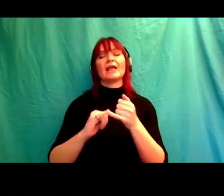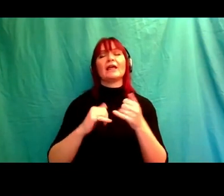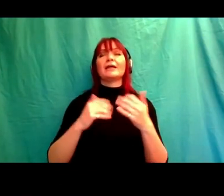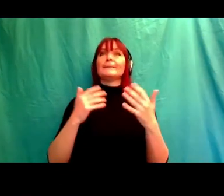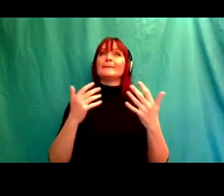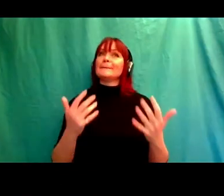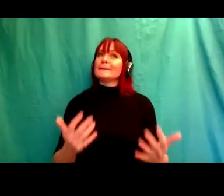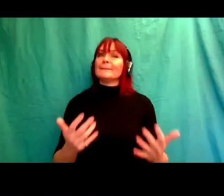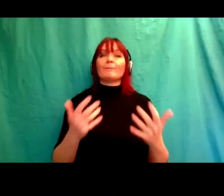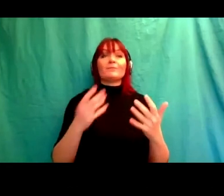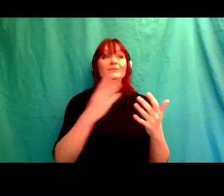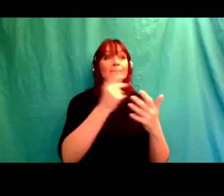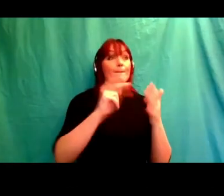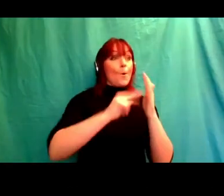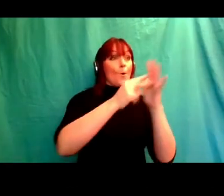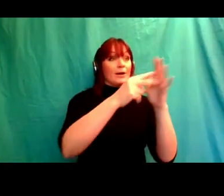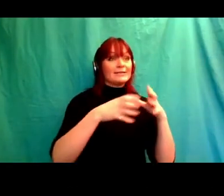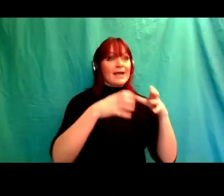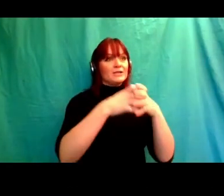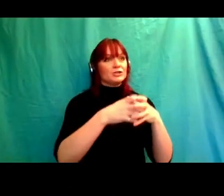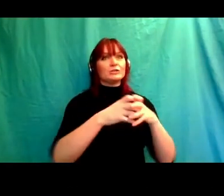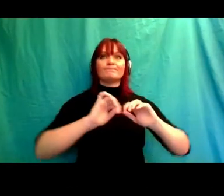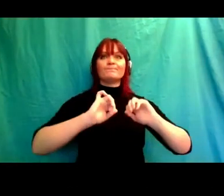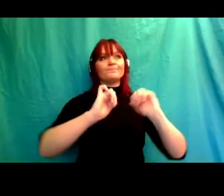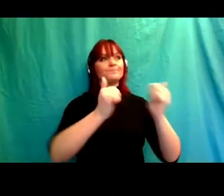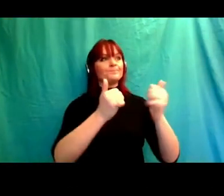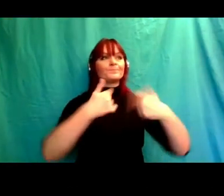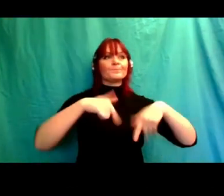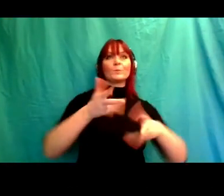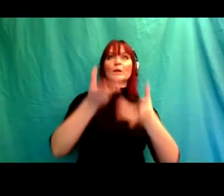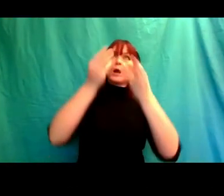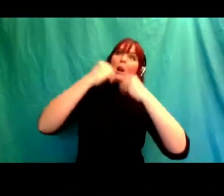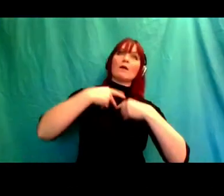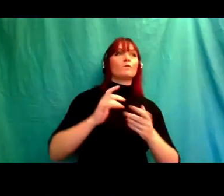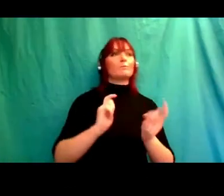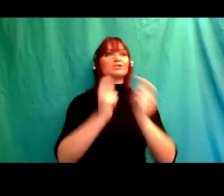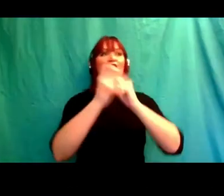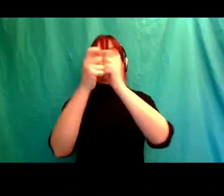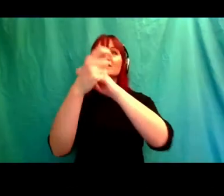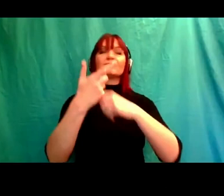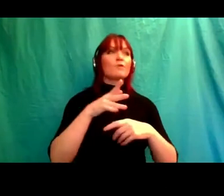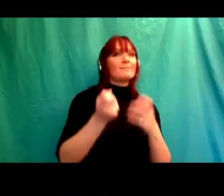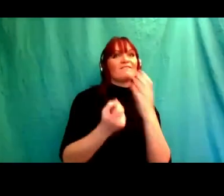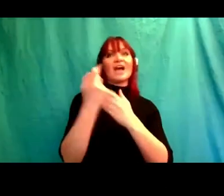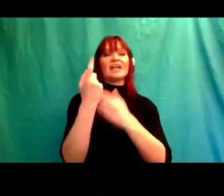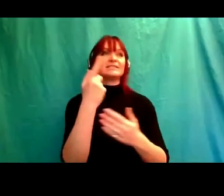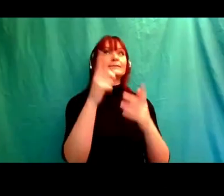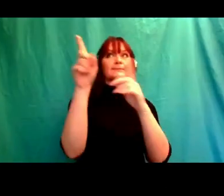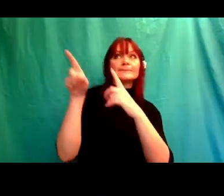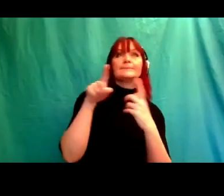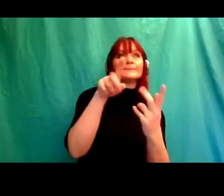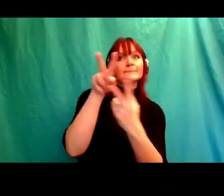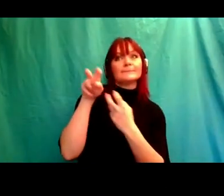between organisations that have a codified way of this is how we learn from changes and events and embed them and know which ones to